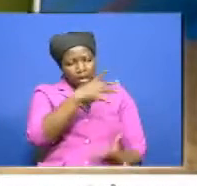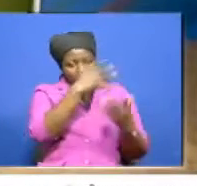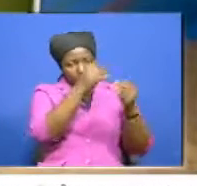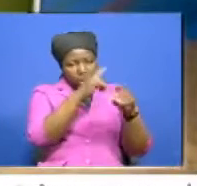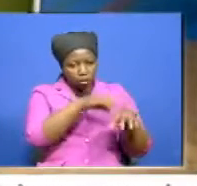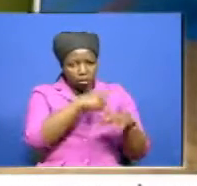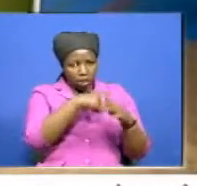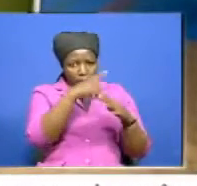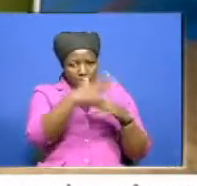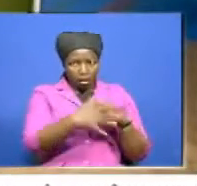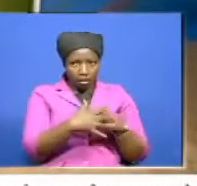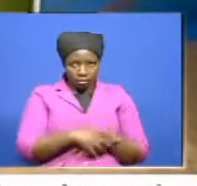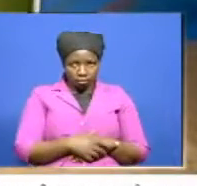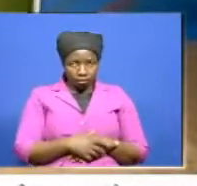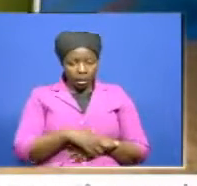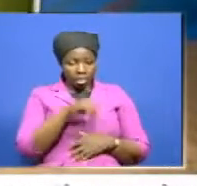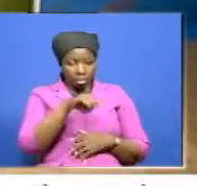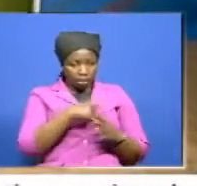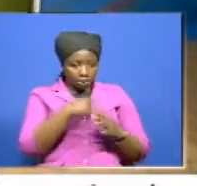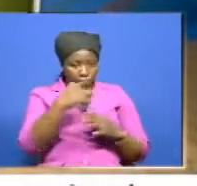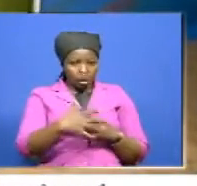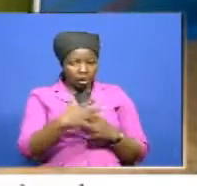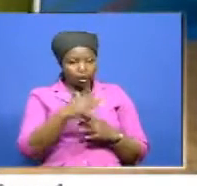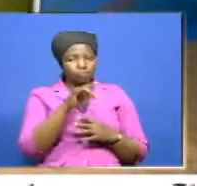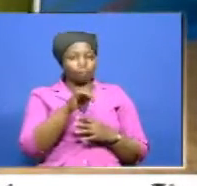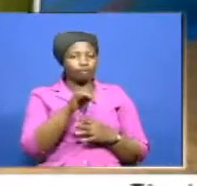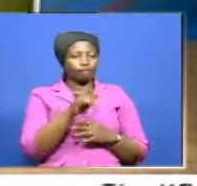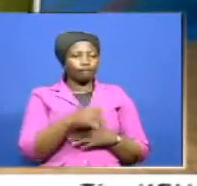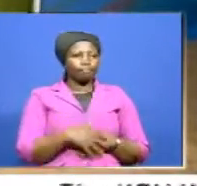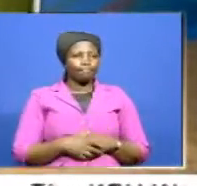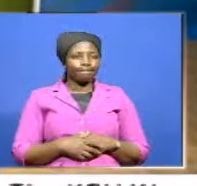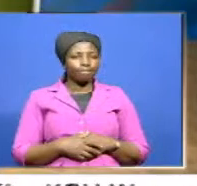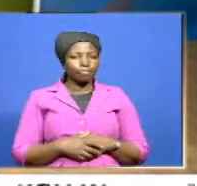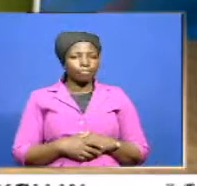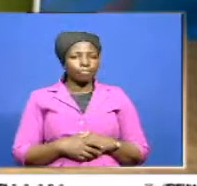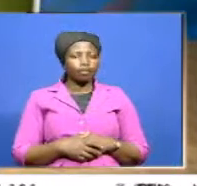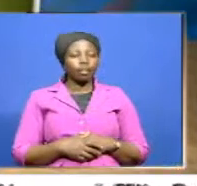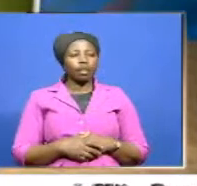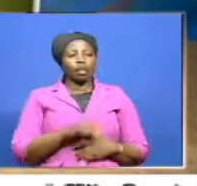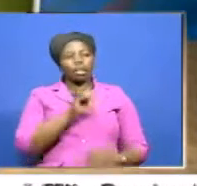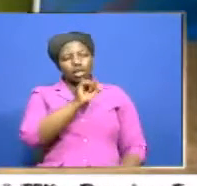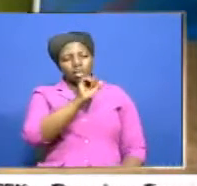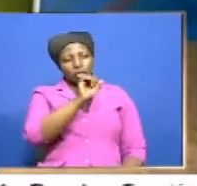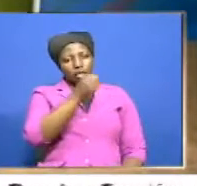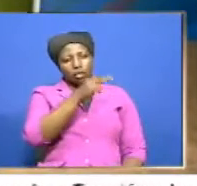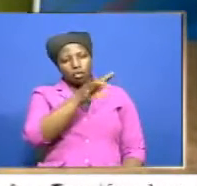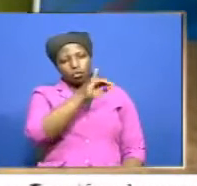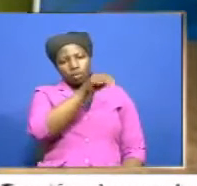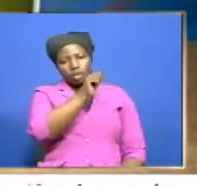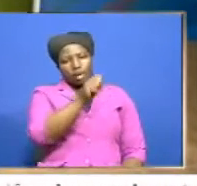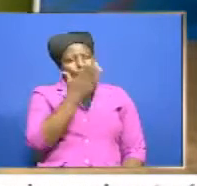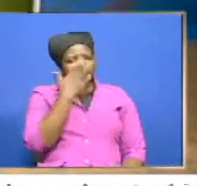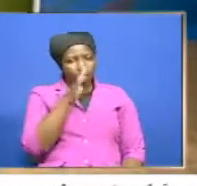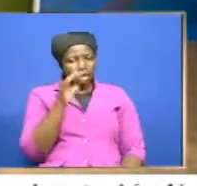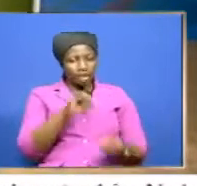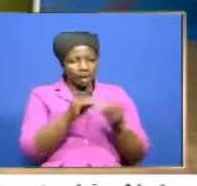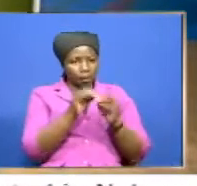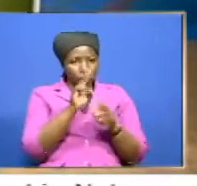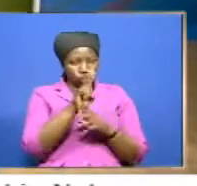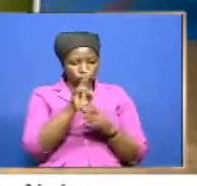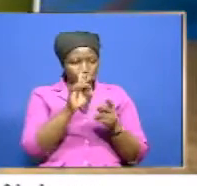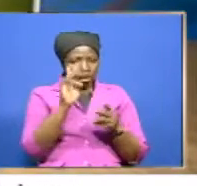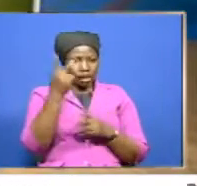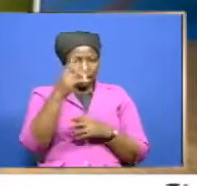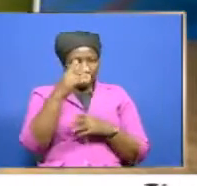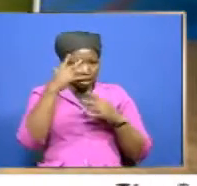20th and 21st, and this weekend that has just passed. And for Shu Ja, finishing second twice for the Kenya Lioness, playing in the final